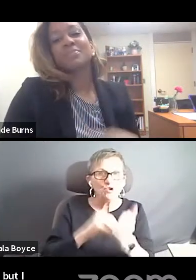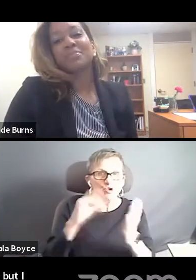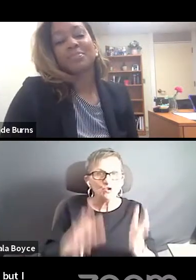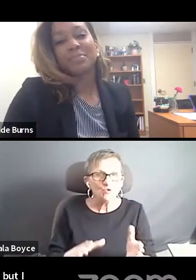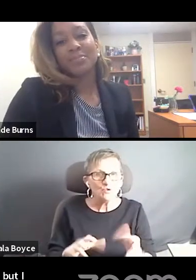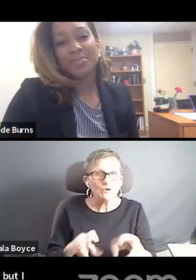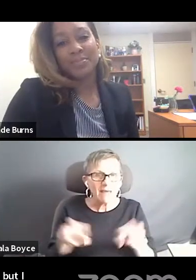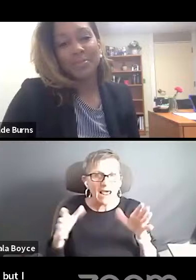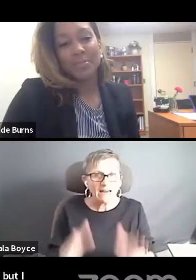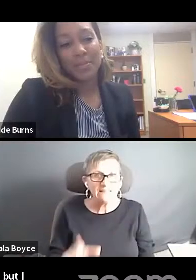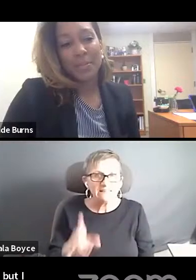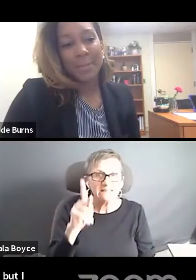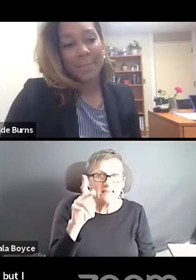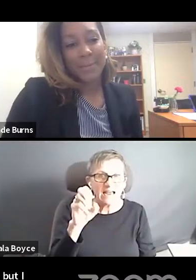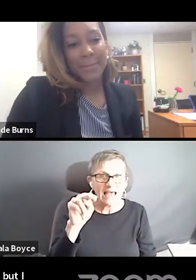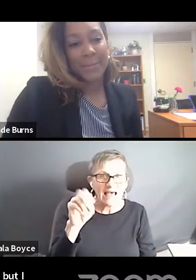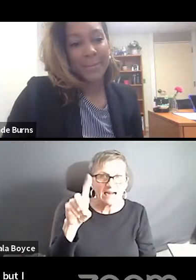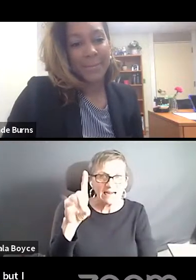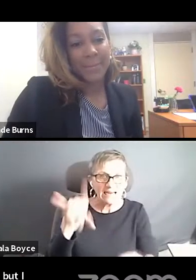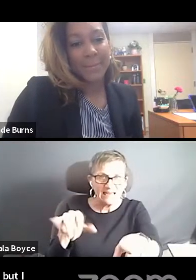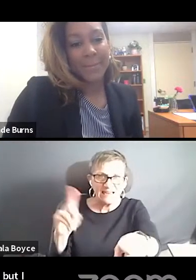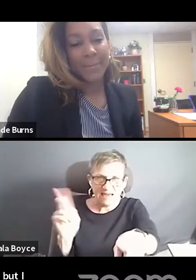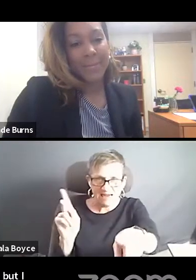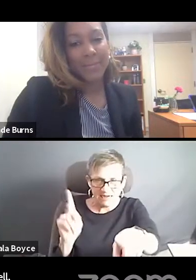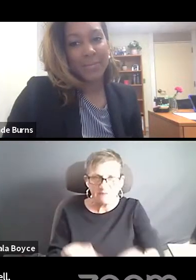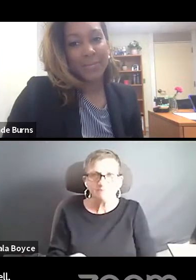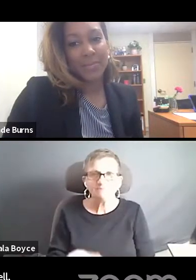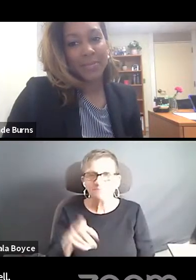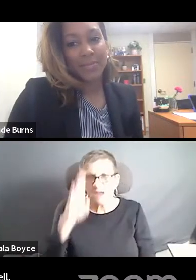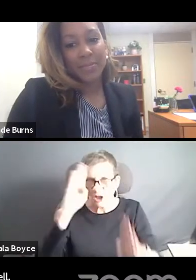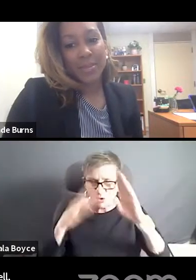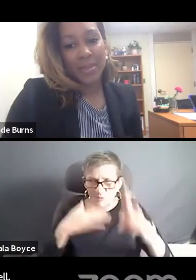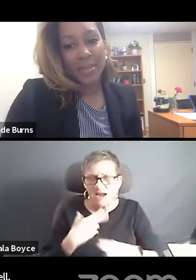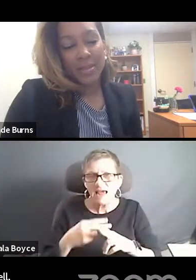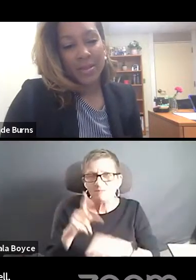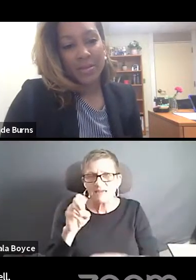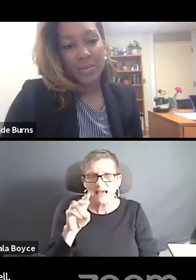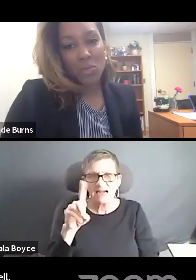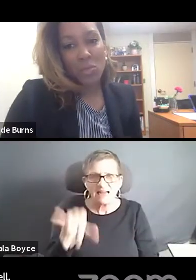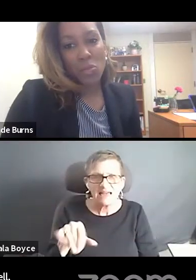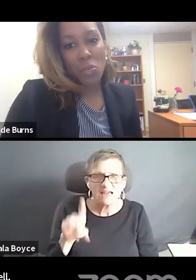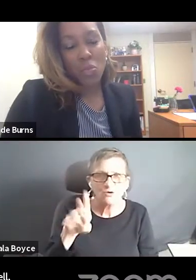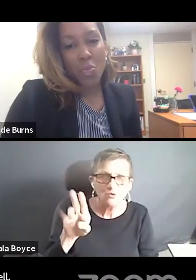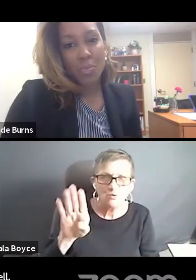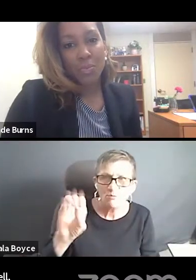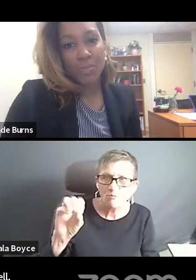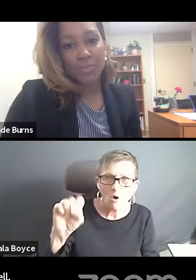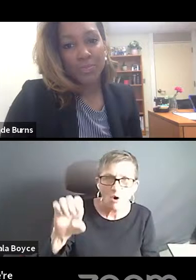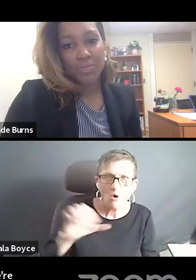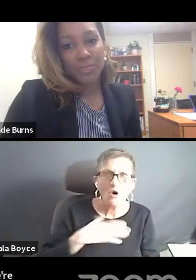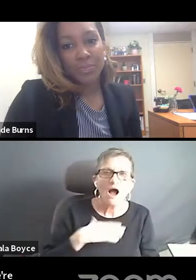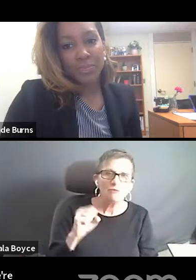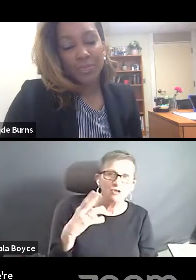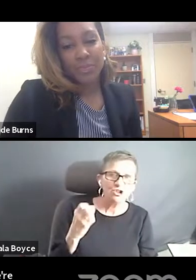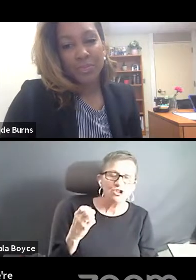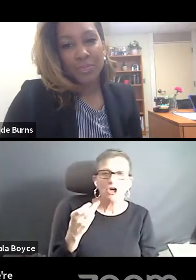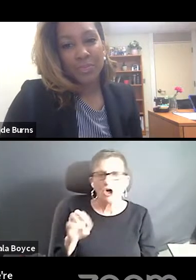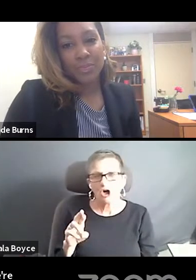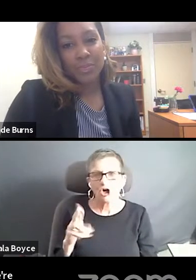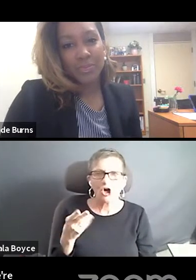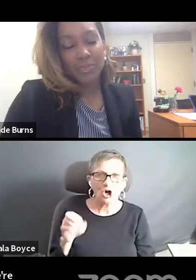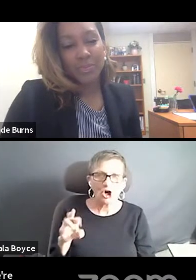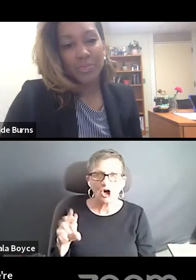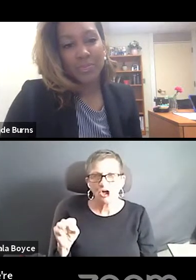you please introduce yourself first? Hello, everyone. My name is Kennedy Dubose. My pronouns are she, her, hers. I'm